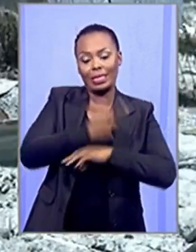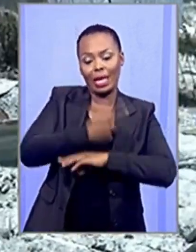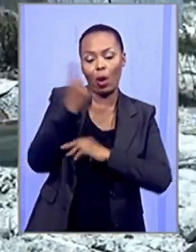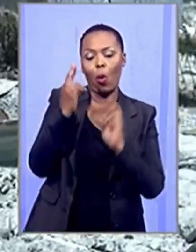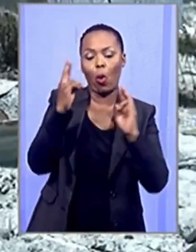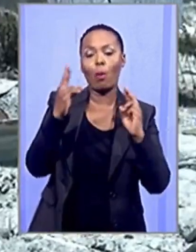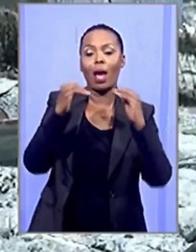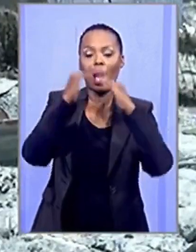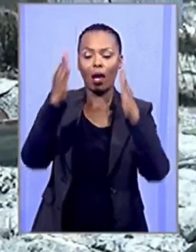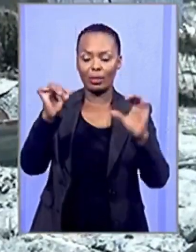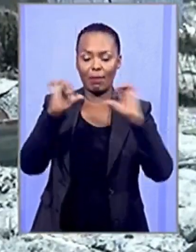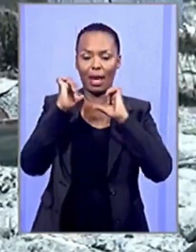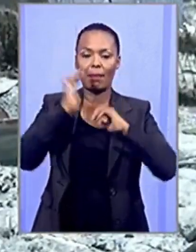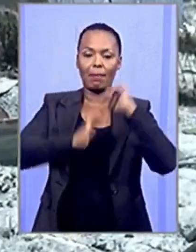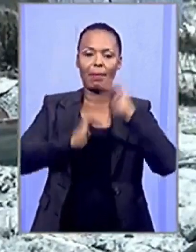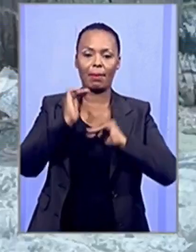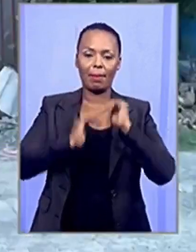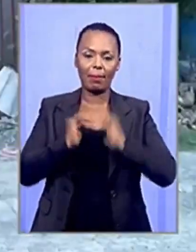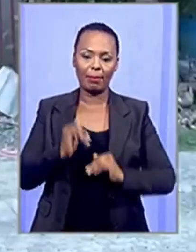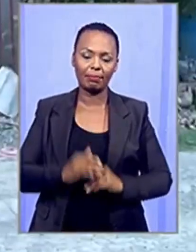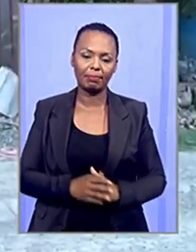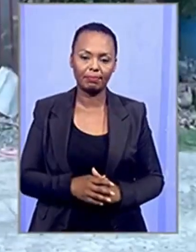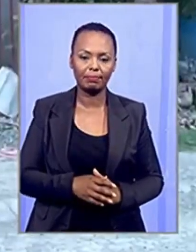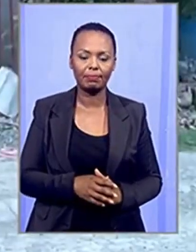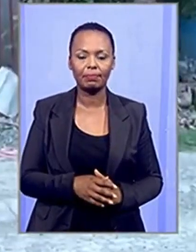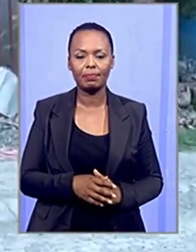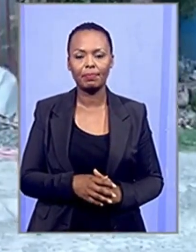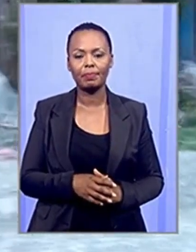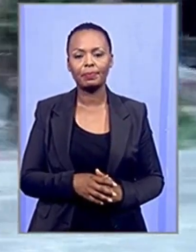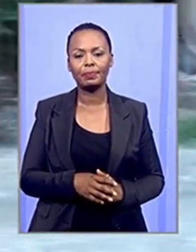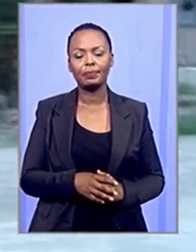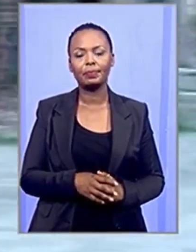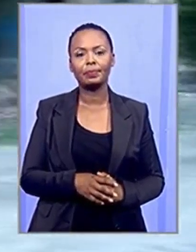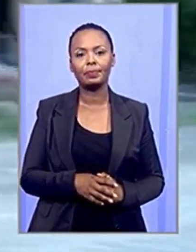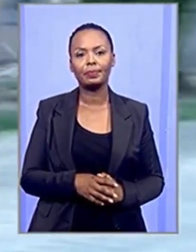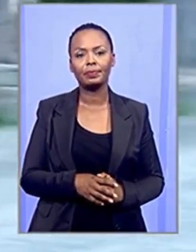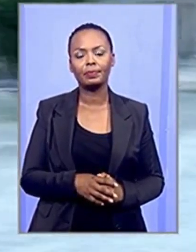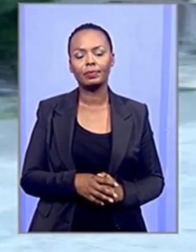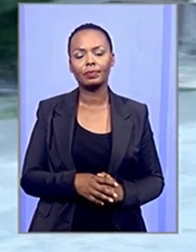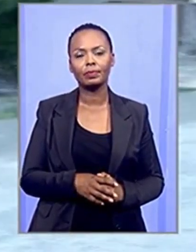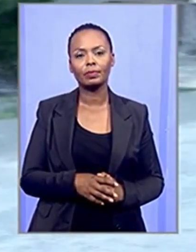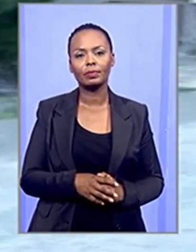bona a tla boela sekeng. Ke Ishmael Modiba ka Jagersfontein.